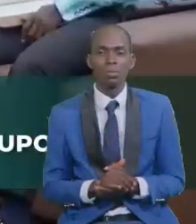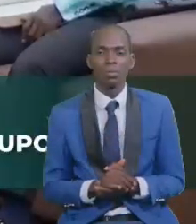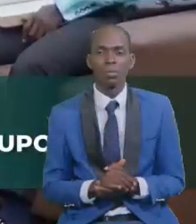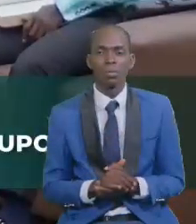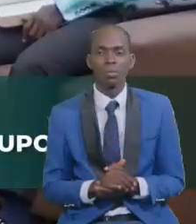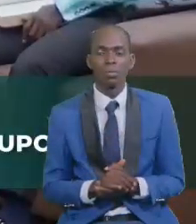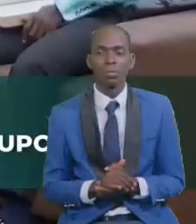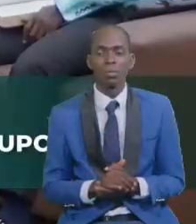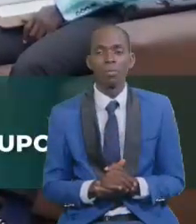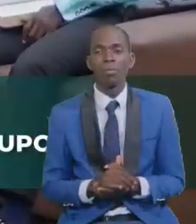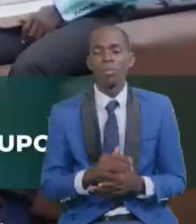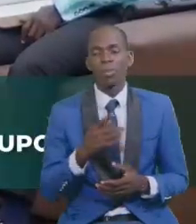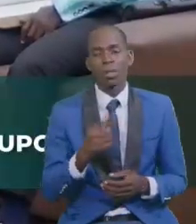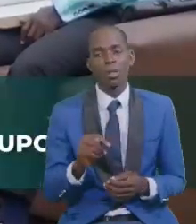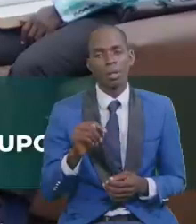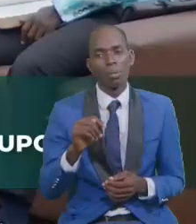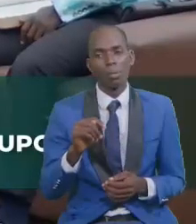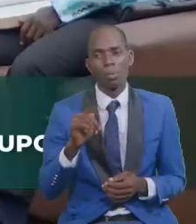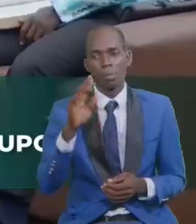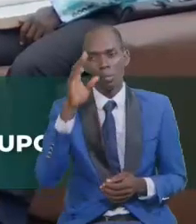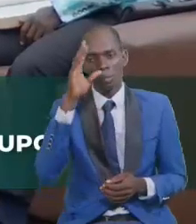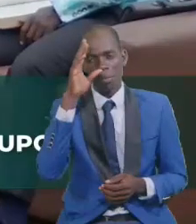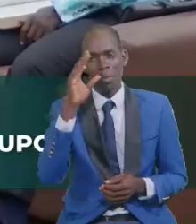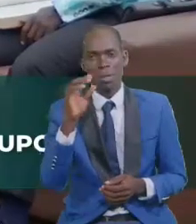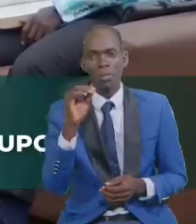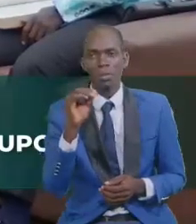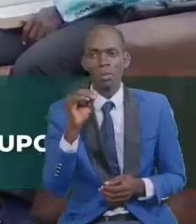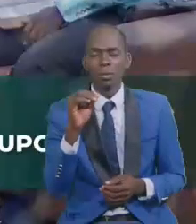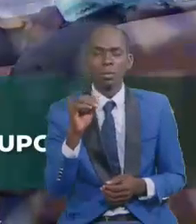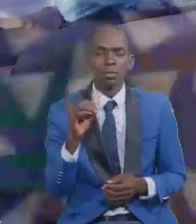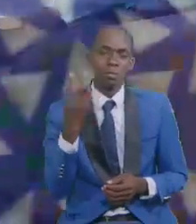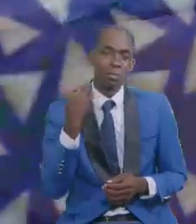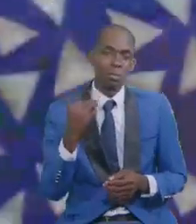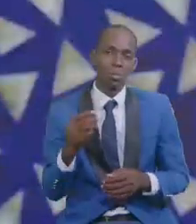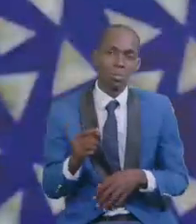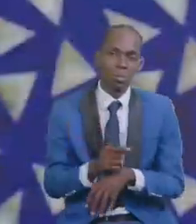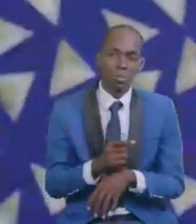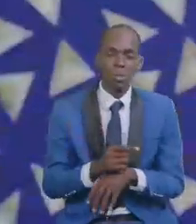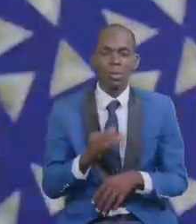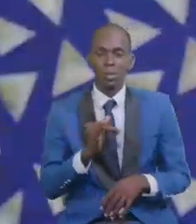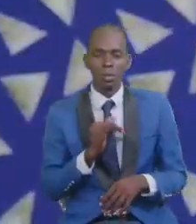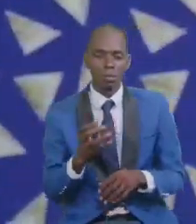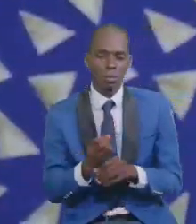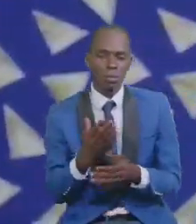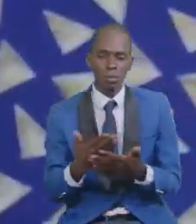Imagine when I was toiling, I toiled a little in my father's farm,